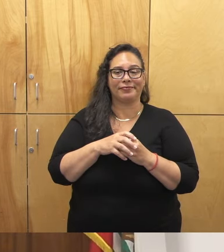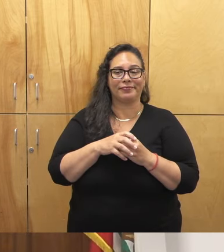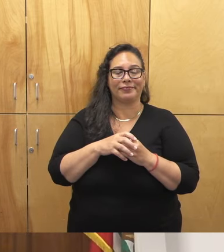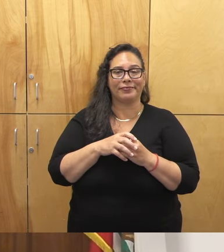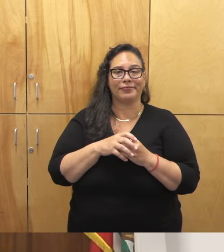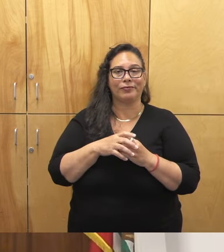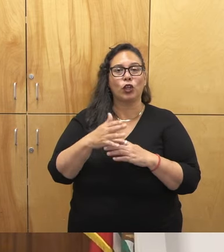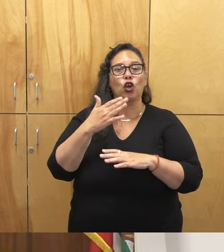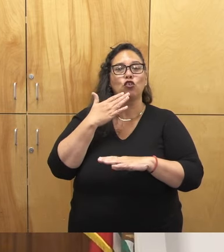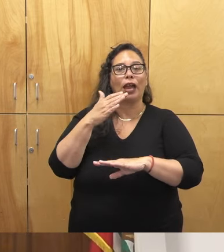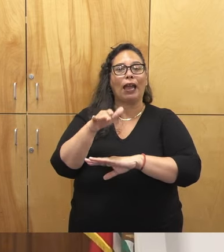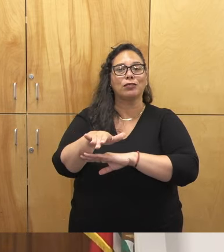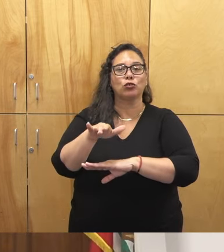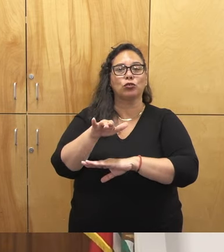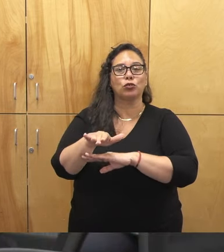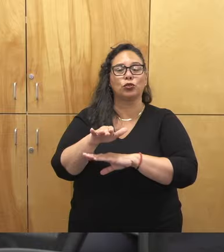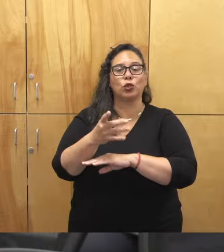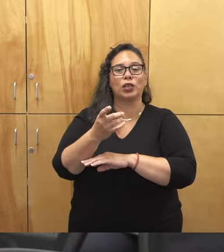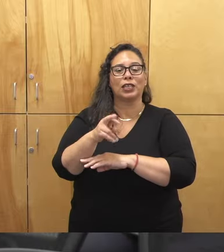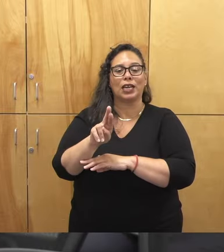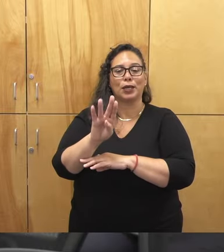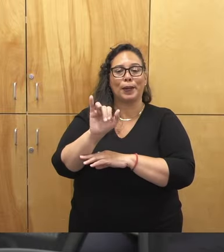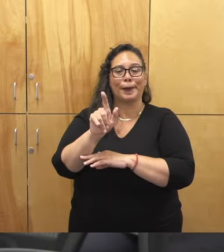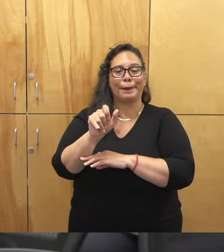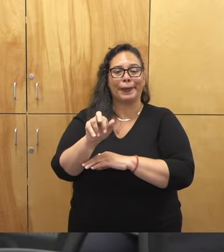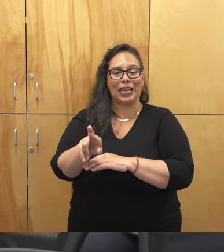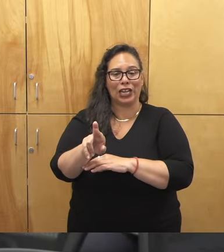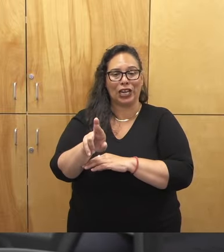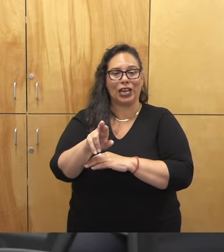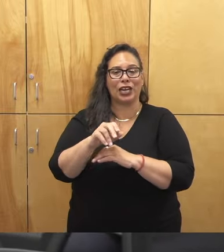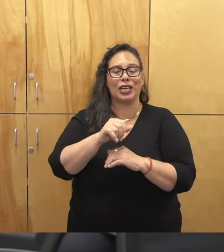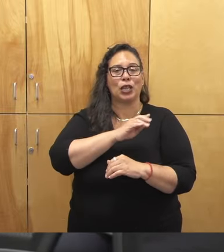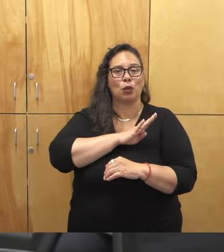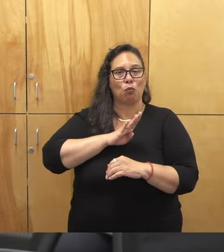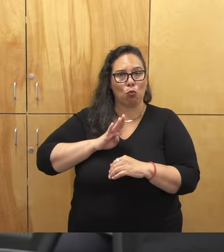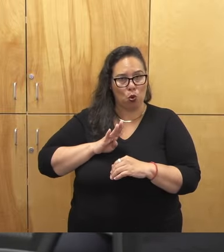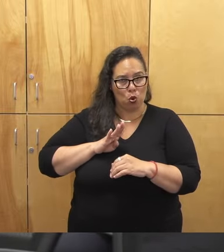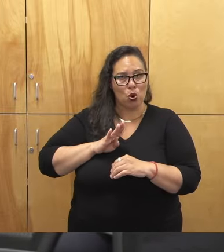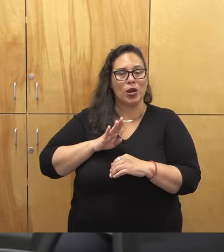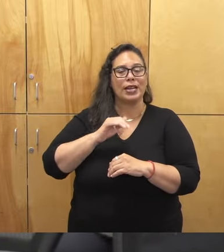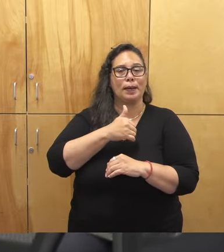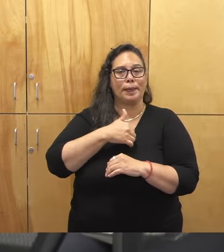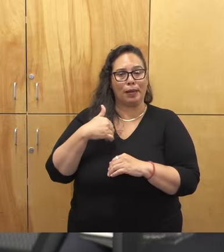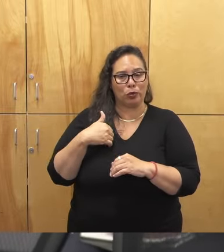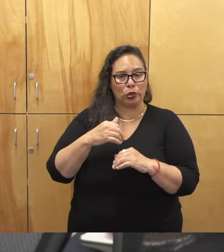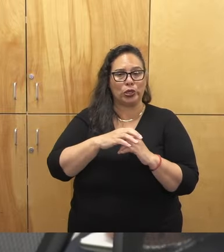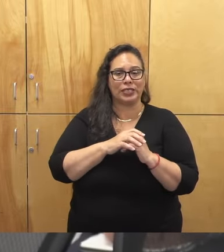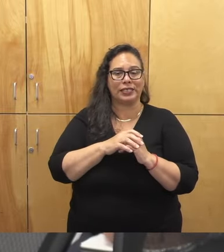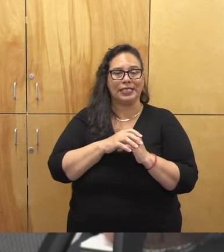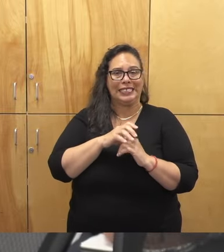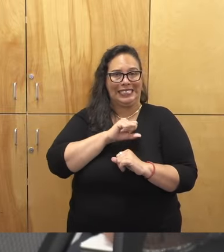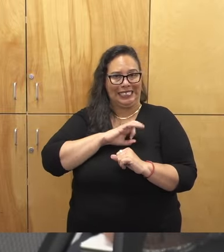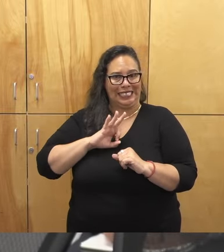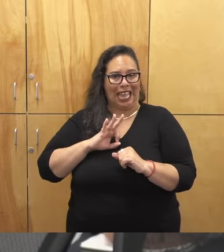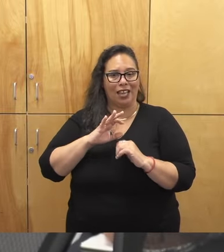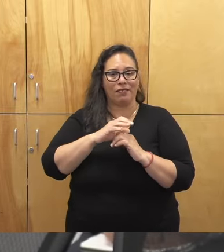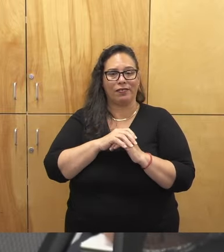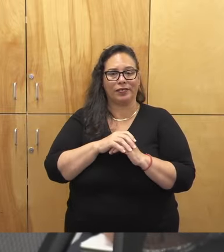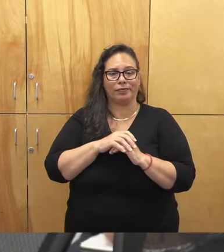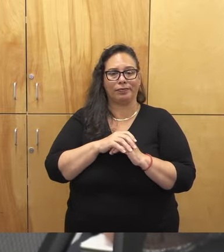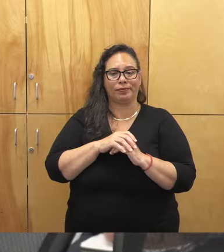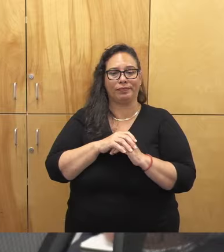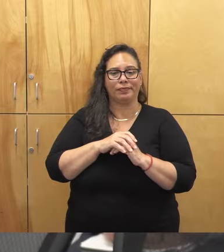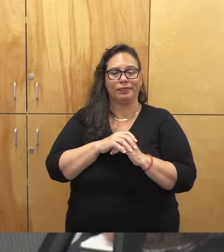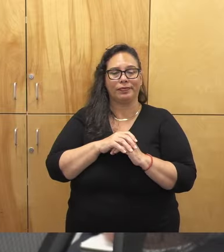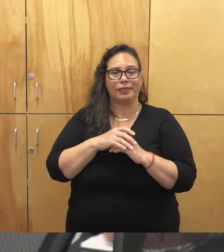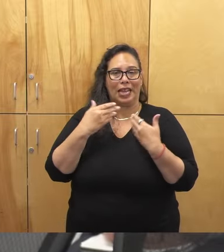Good afternoon, Dr. Baker, board members and staff.